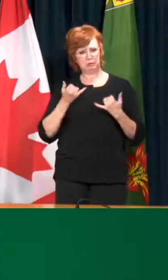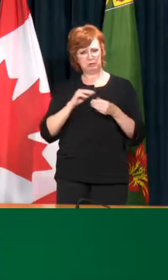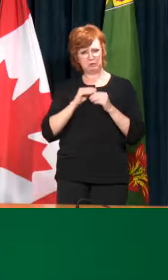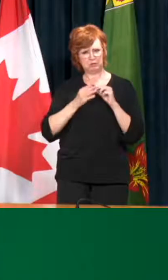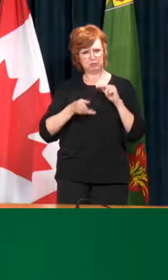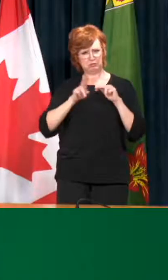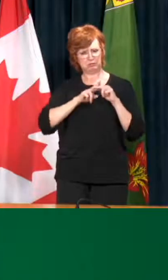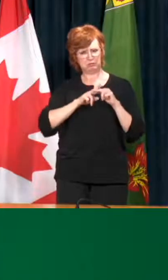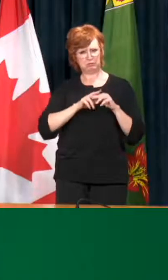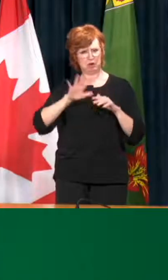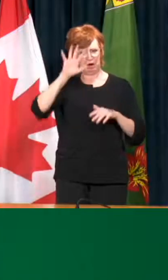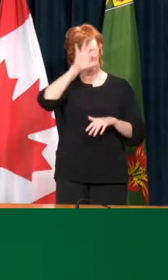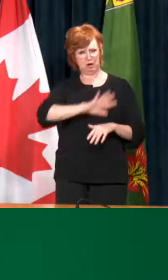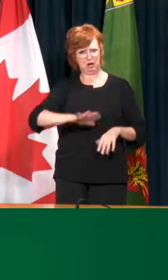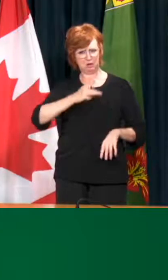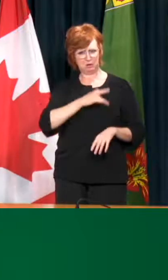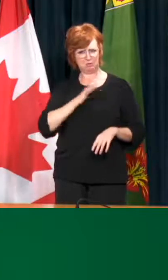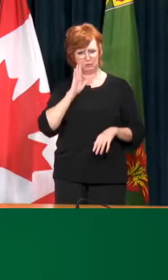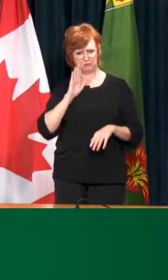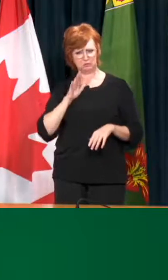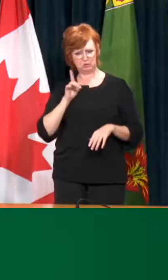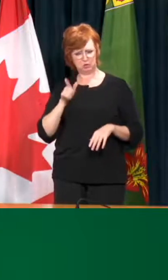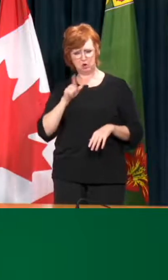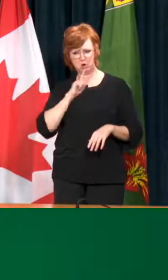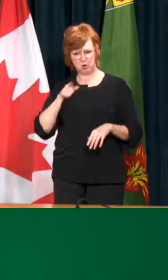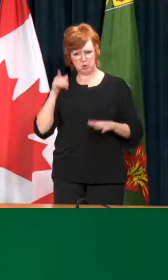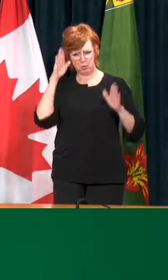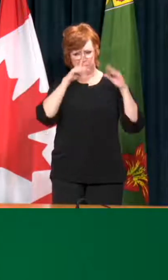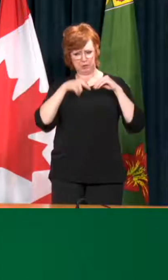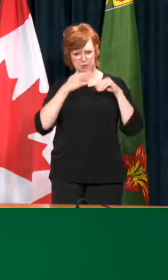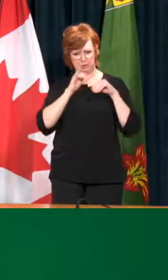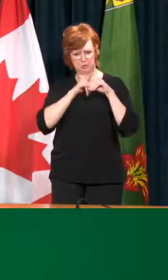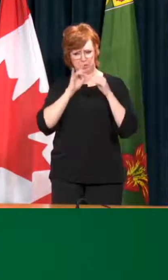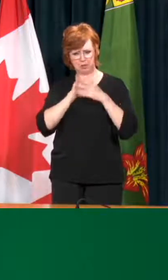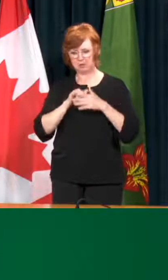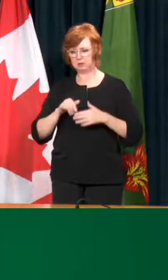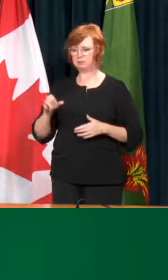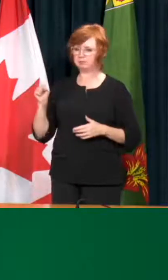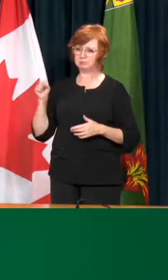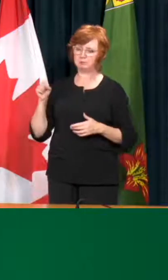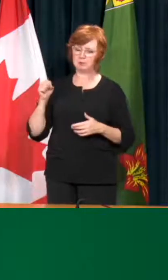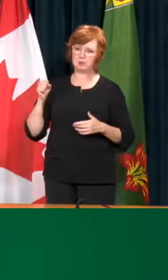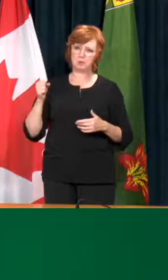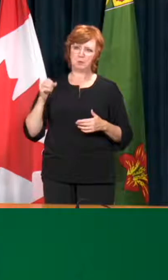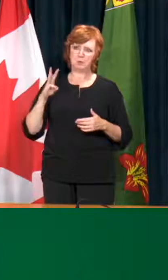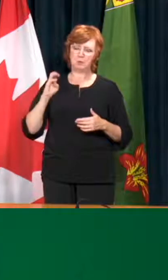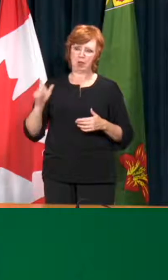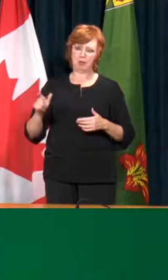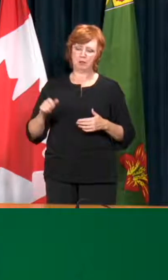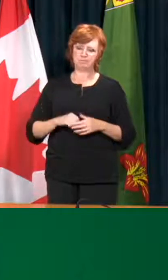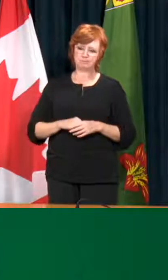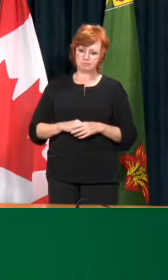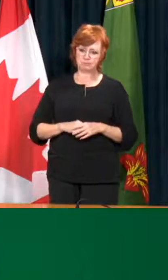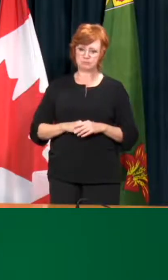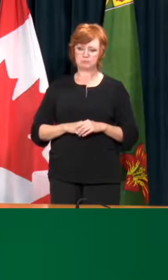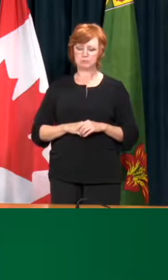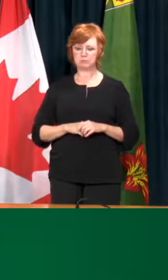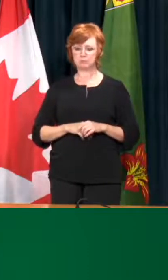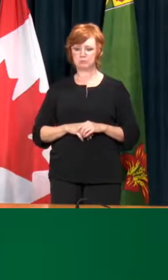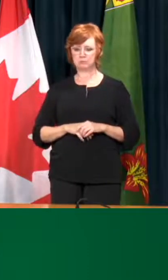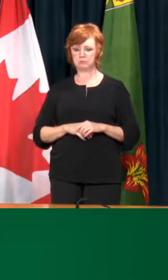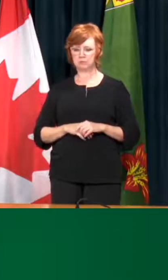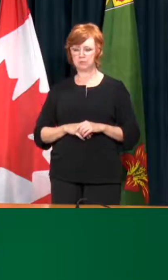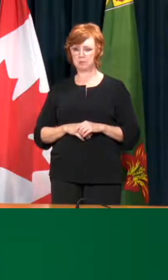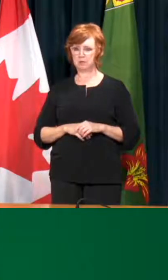I think we all knew that we will see some increase in cases. And at the moment,